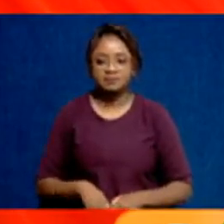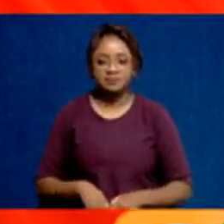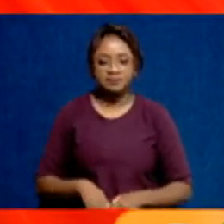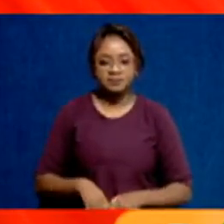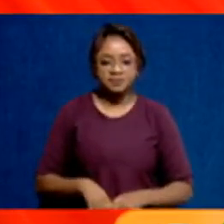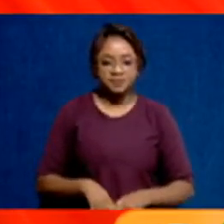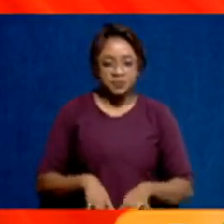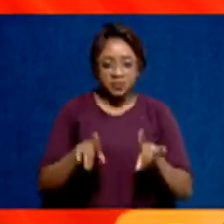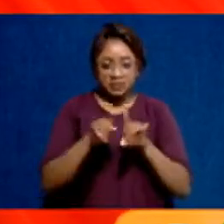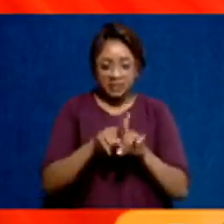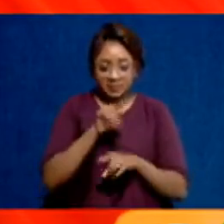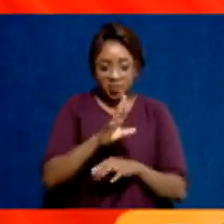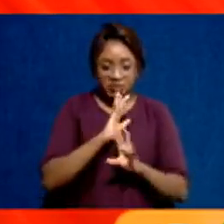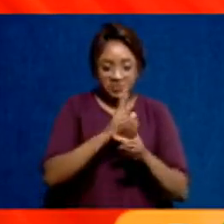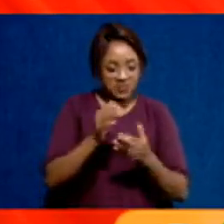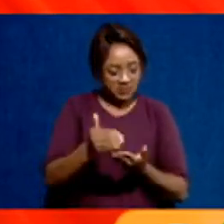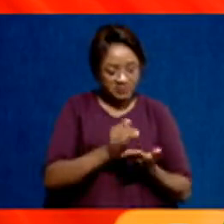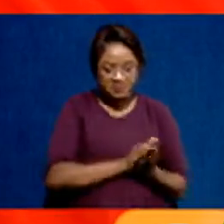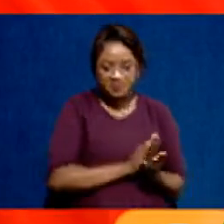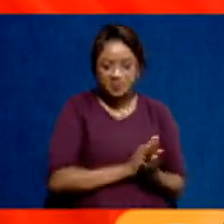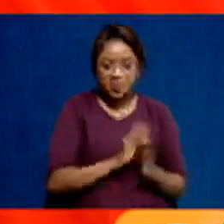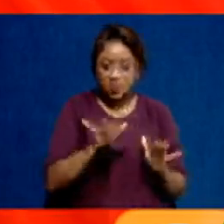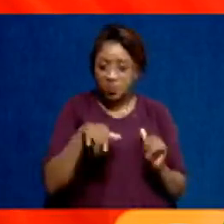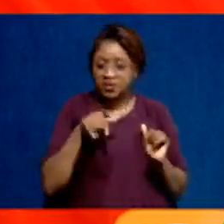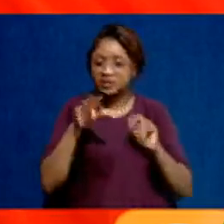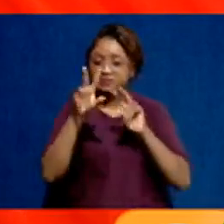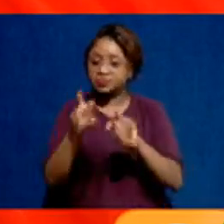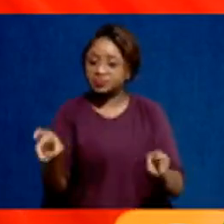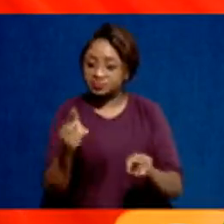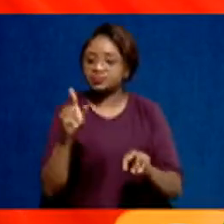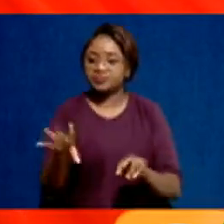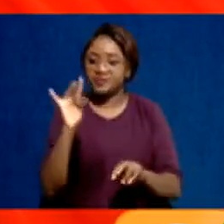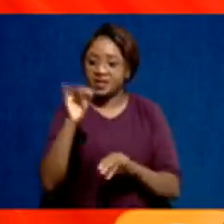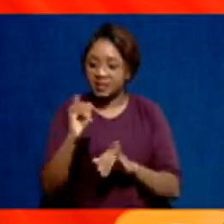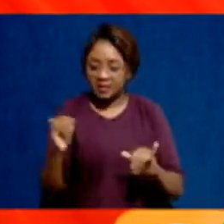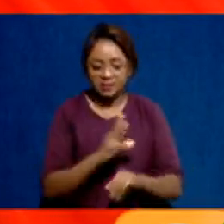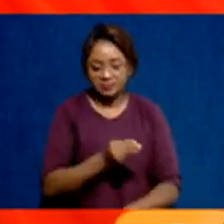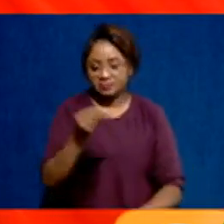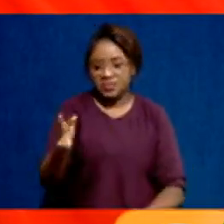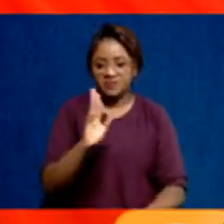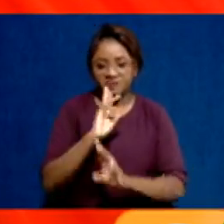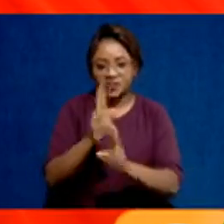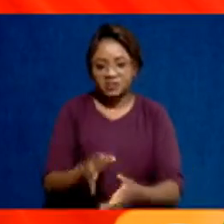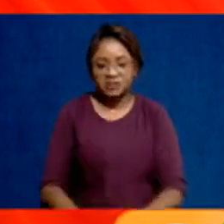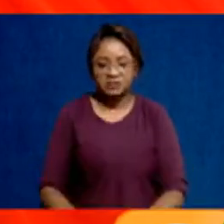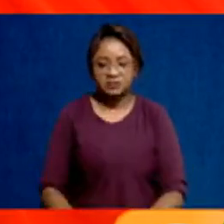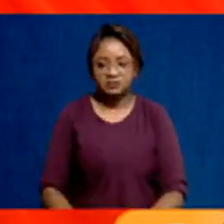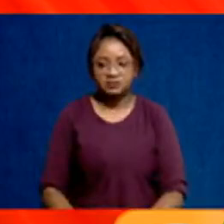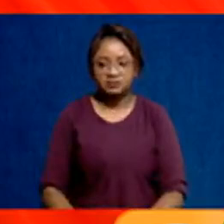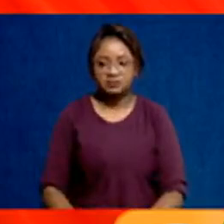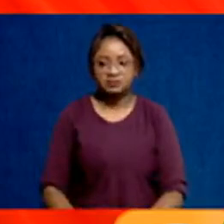been withheld pending the completion of investigations in their cases within a